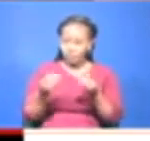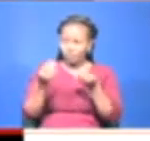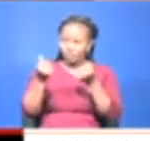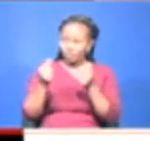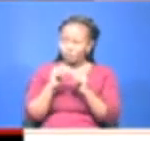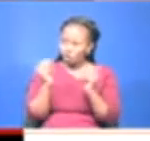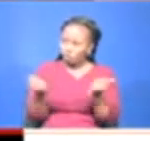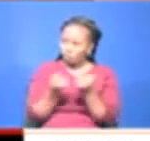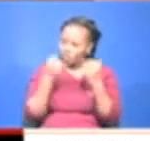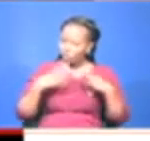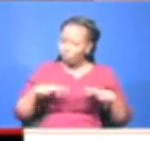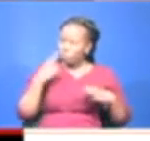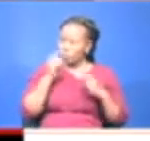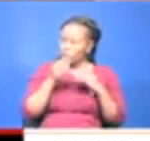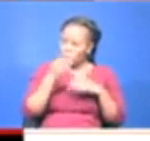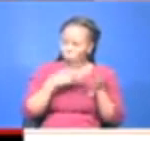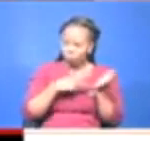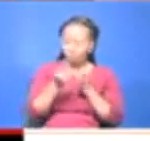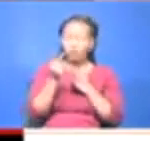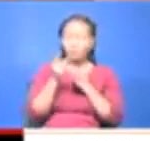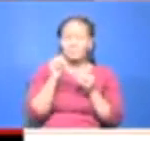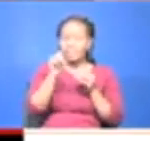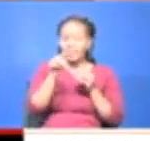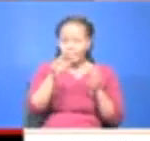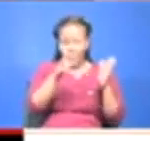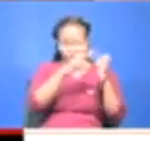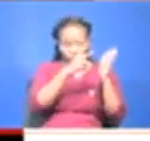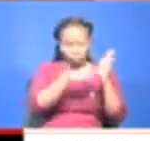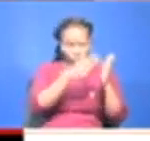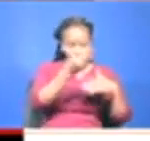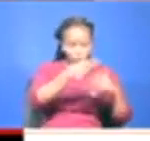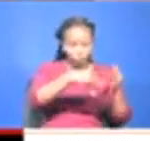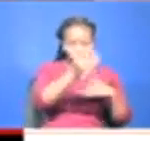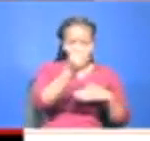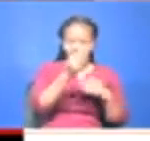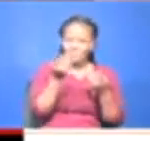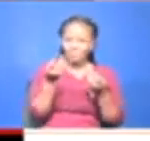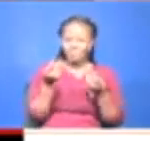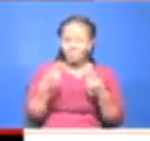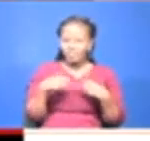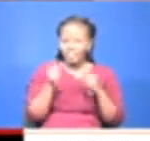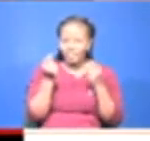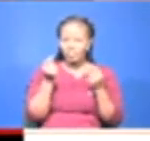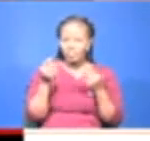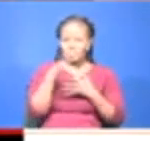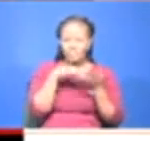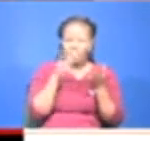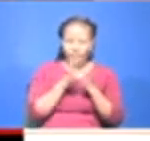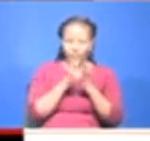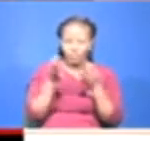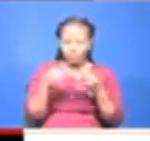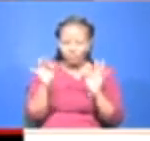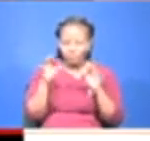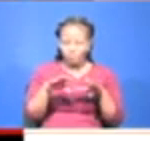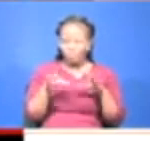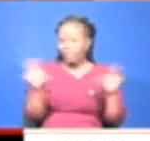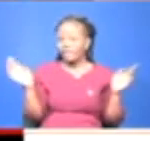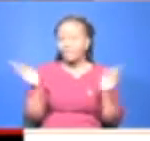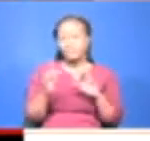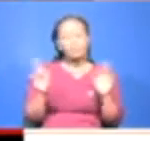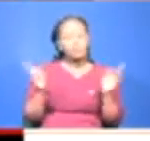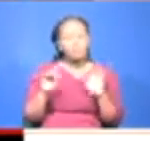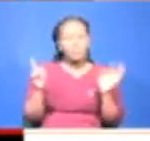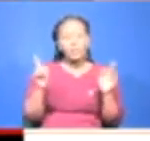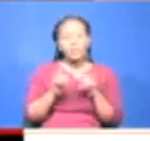the procurement. These are the rules of procurement, not to interfere with free market, but at least to put down some rules of procurement. Yeah. There's a grain